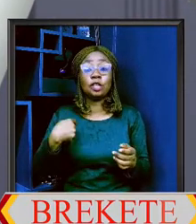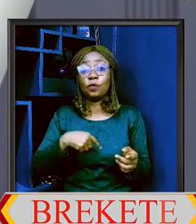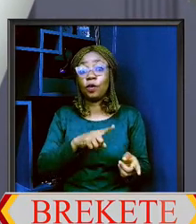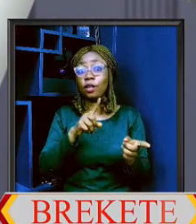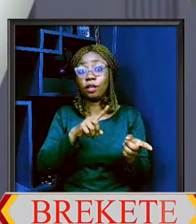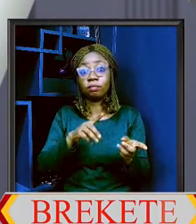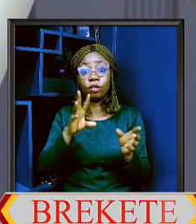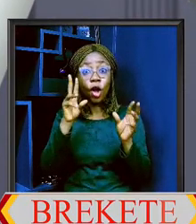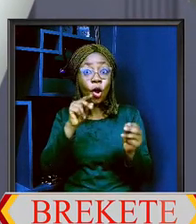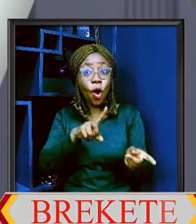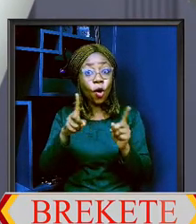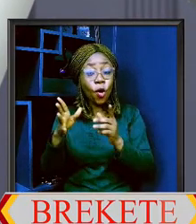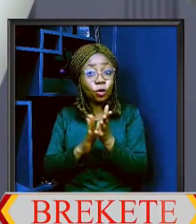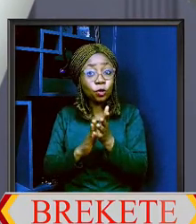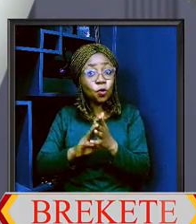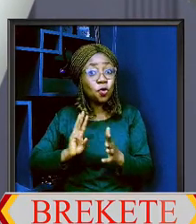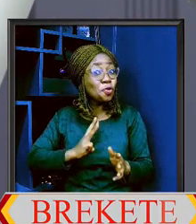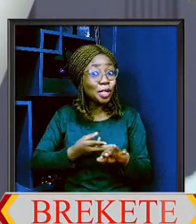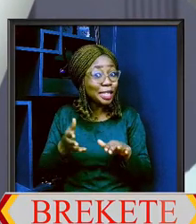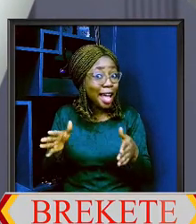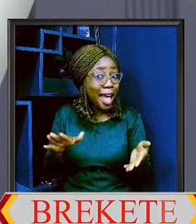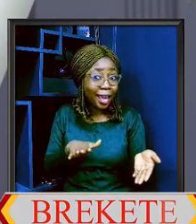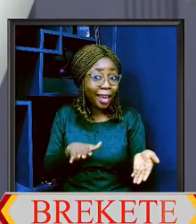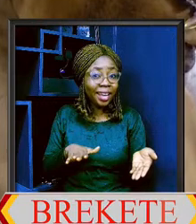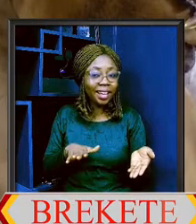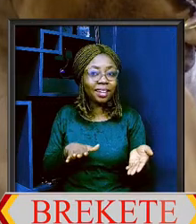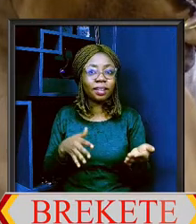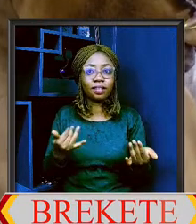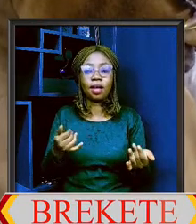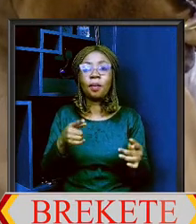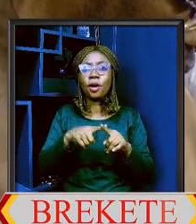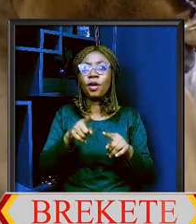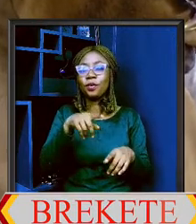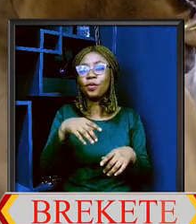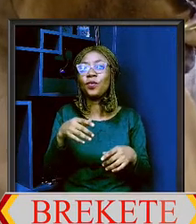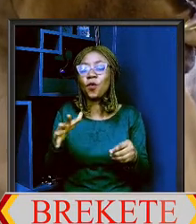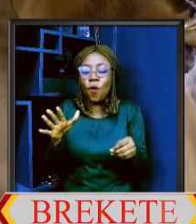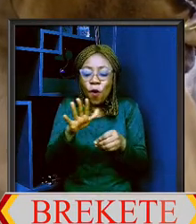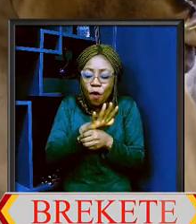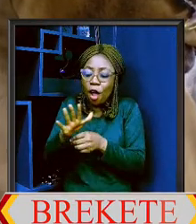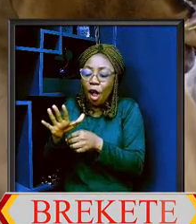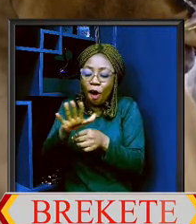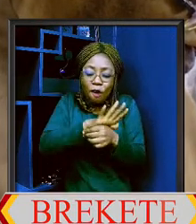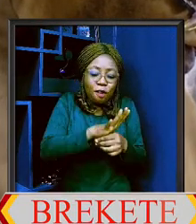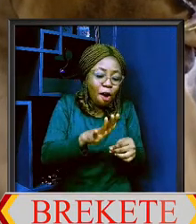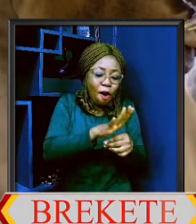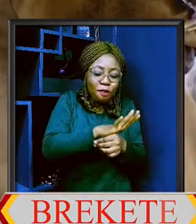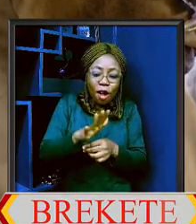we die we not die I know but you cover cover